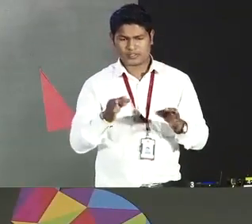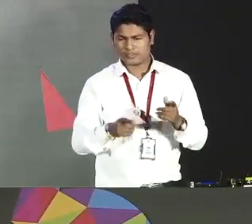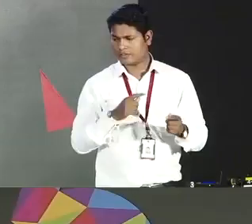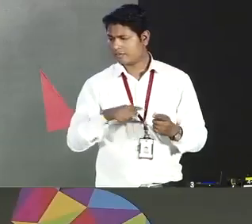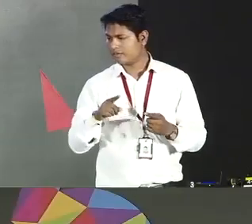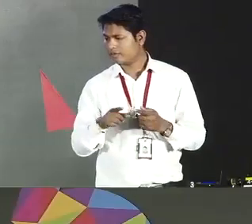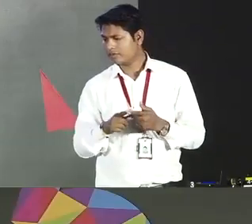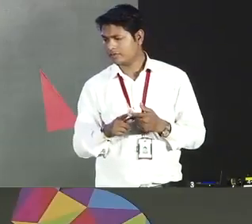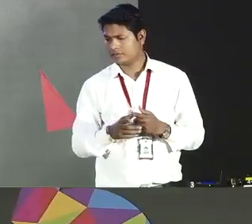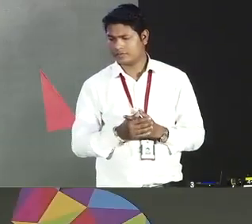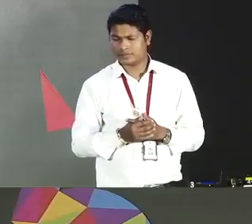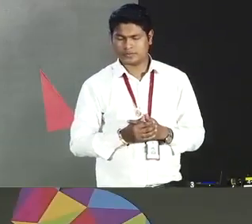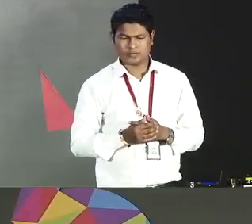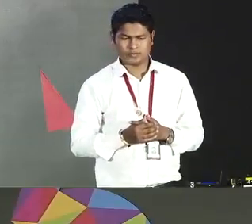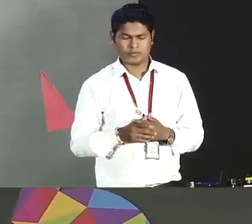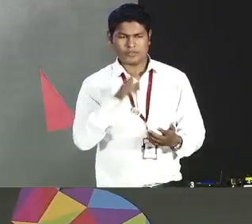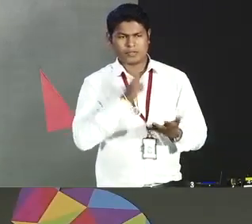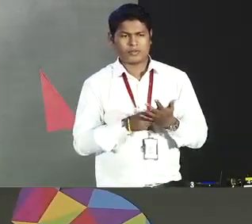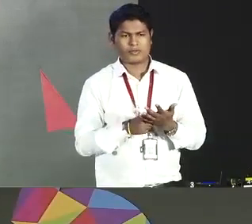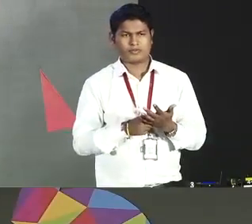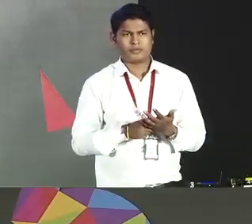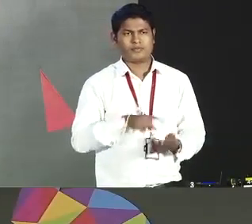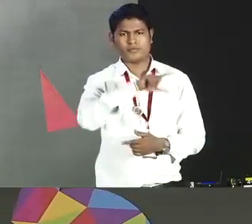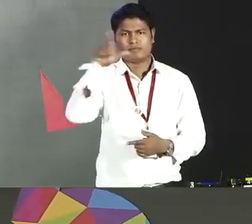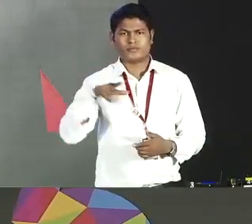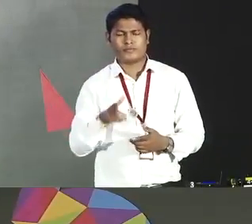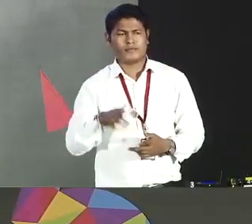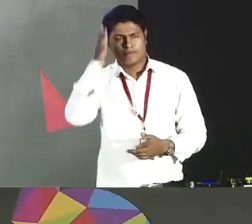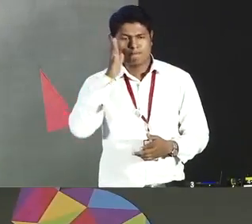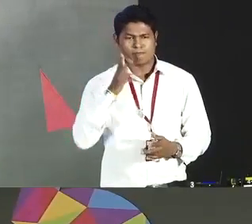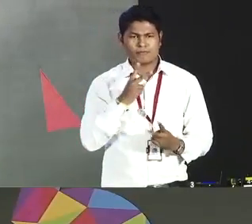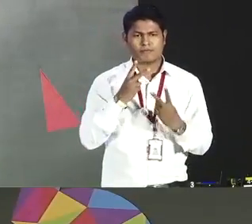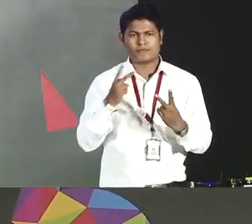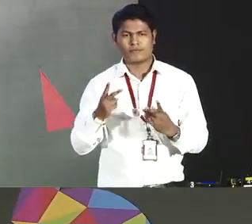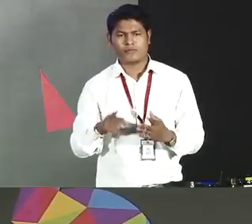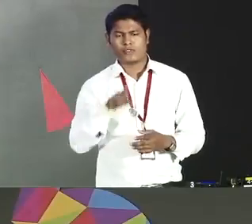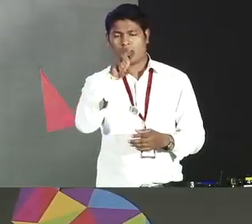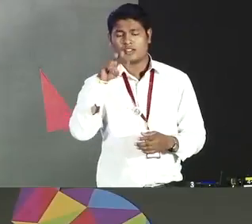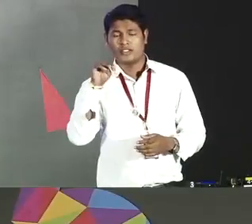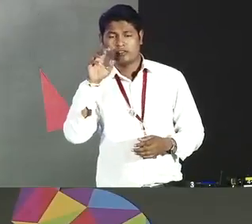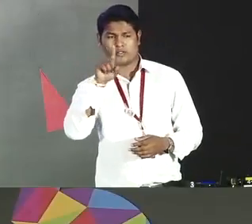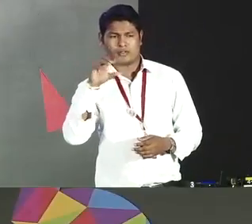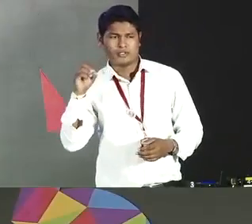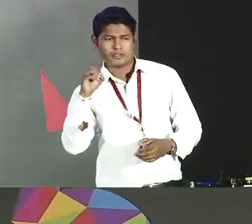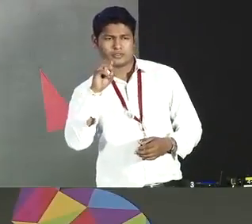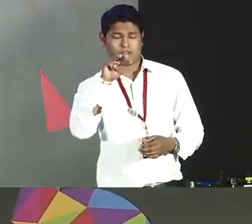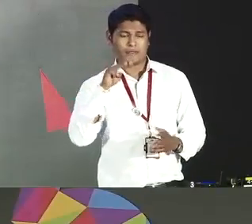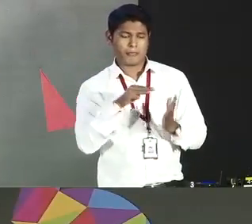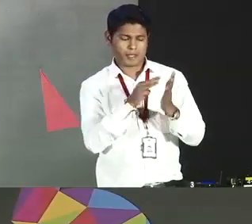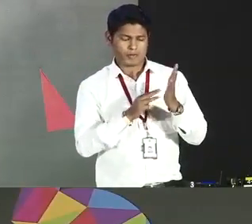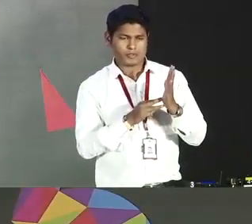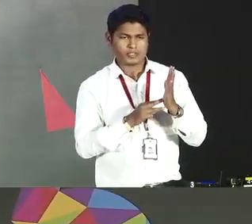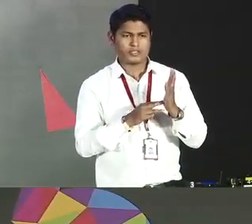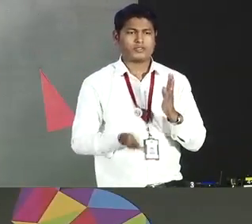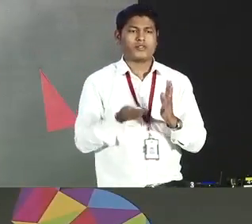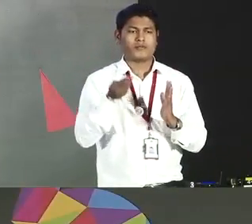really well. So it turns out, when you collect information from parents and you do it with hundreds of thousands or tens of millions of parents, you